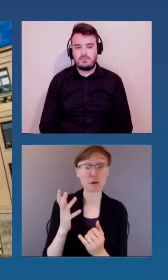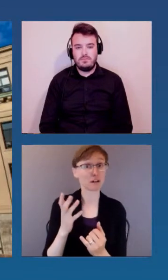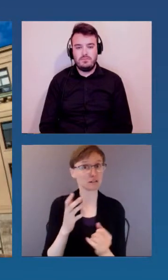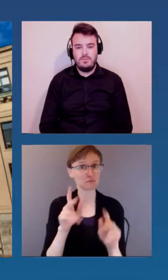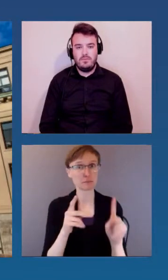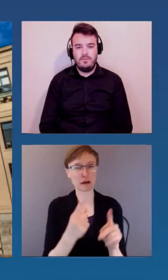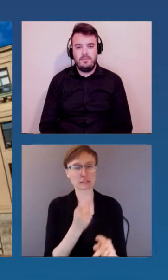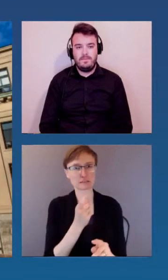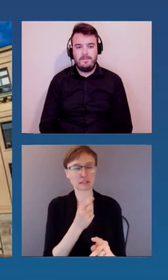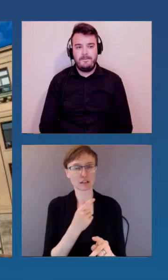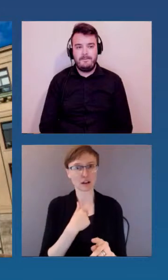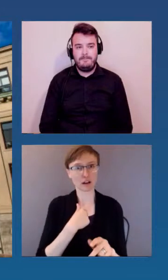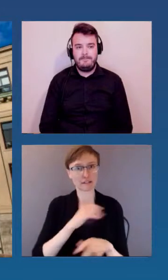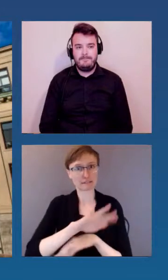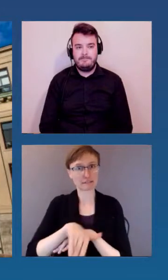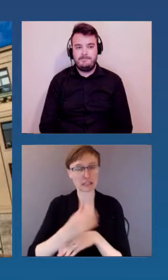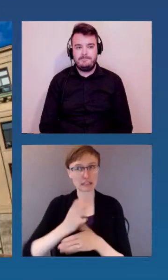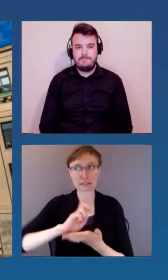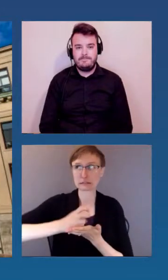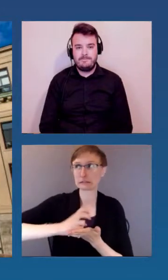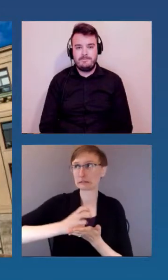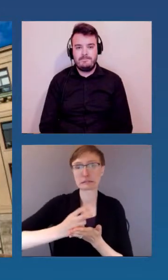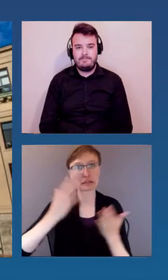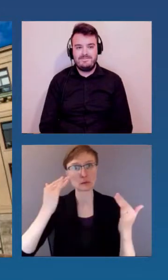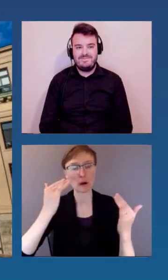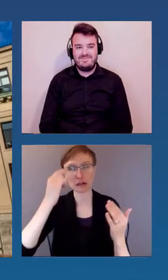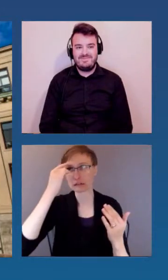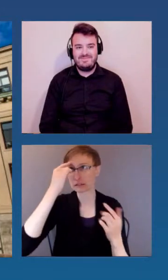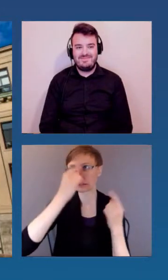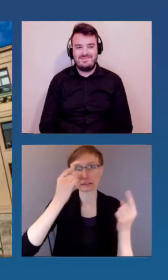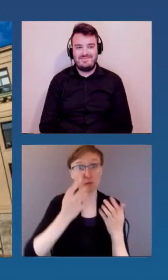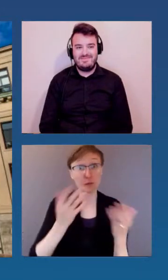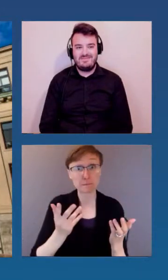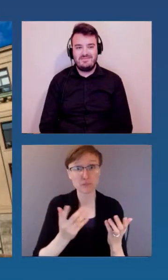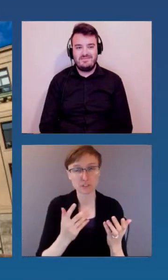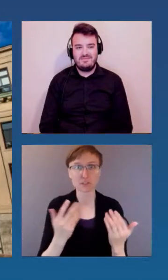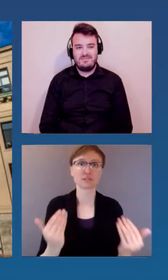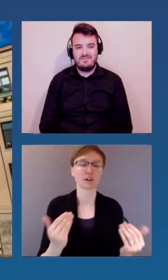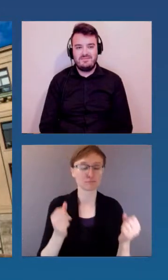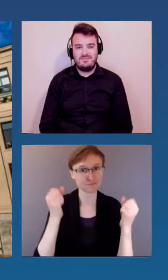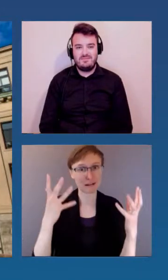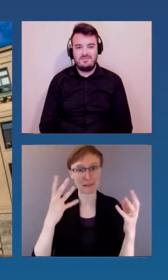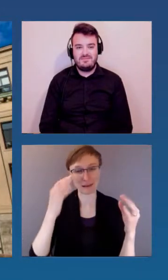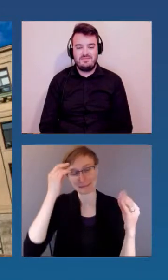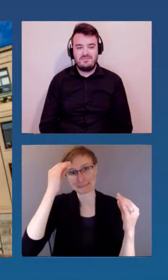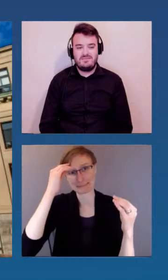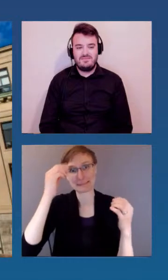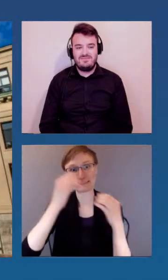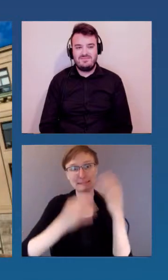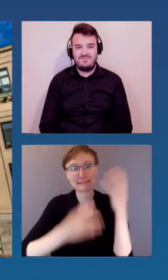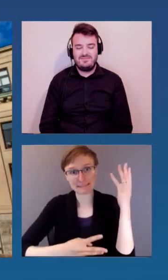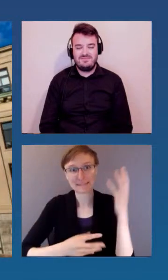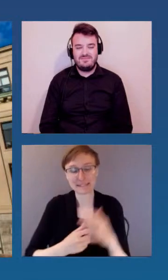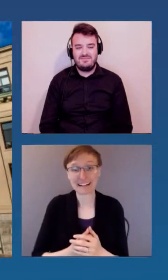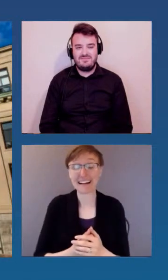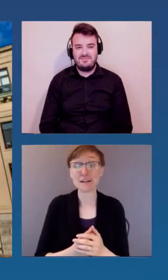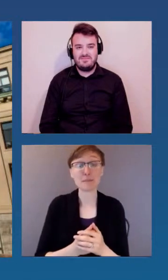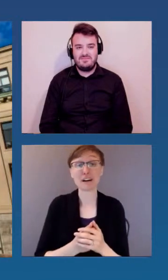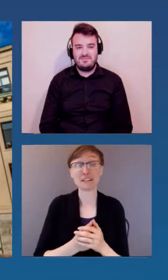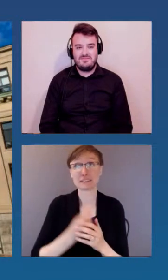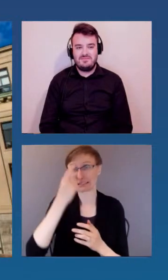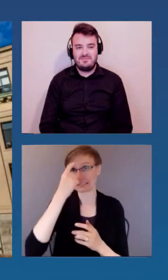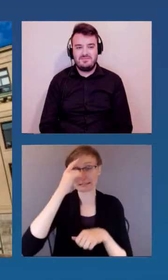135 cours sur le campus. There will be more or less 3,000 students on campus, but of course spread out